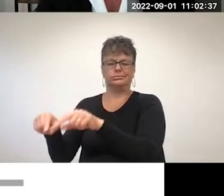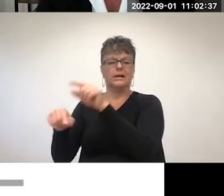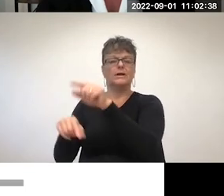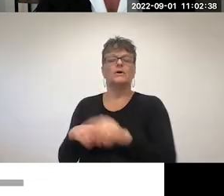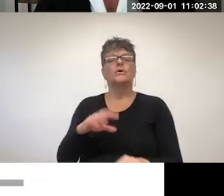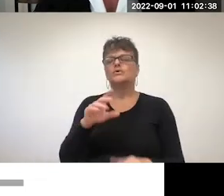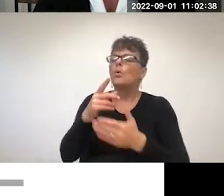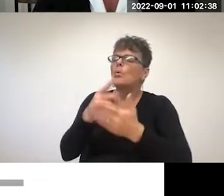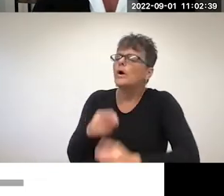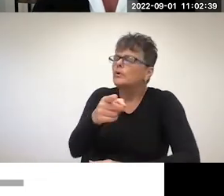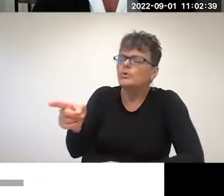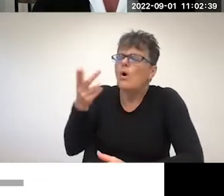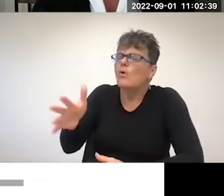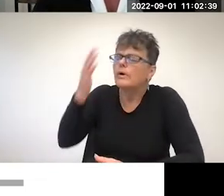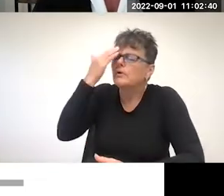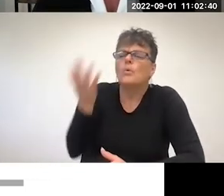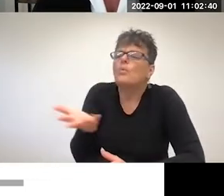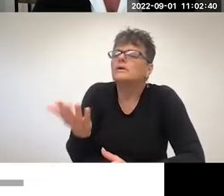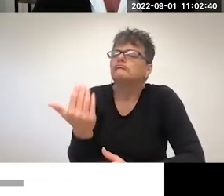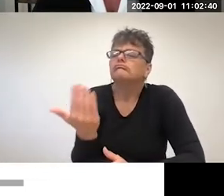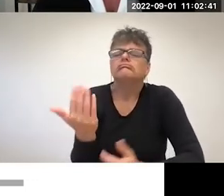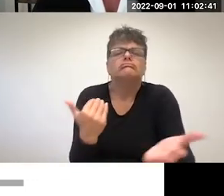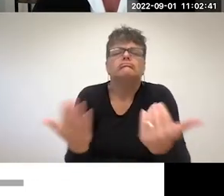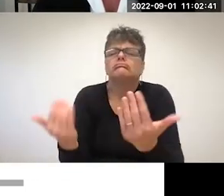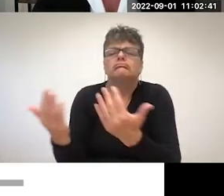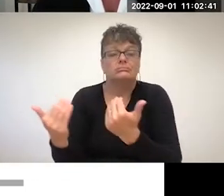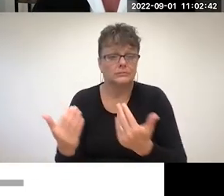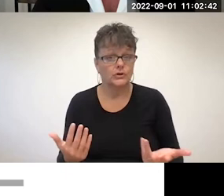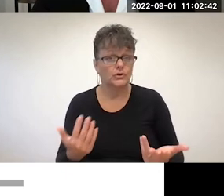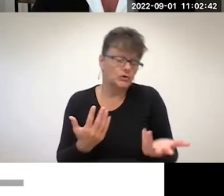or this concept? And you can even be sort of even more conversational like that.